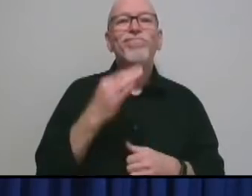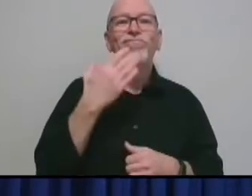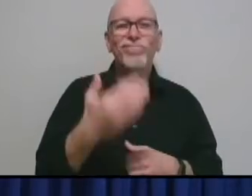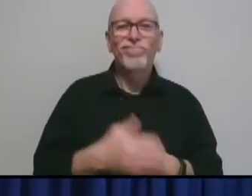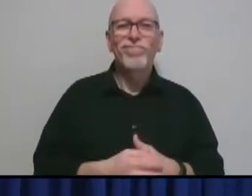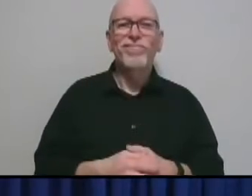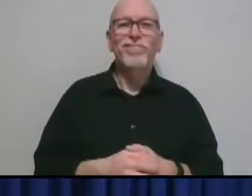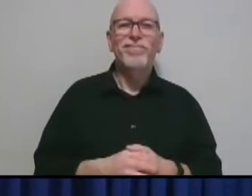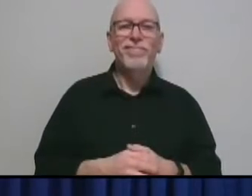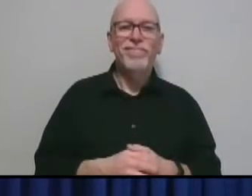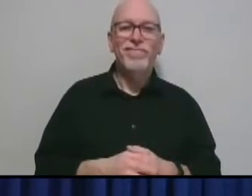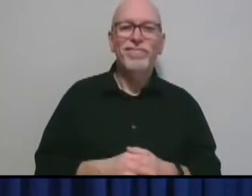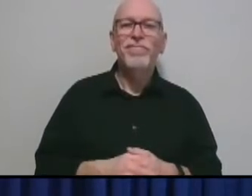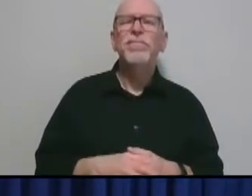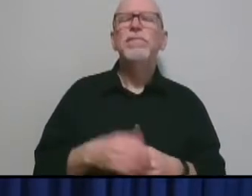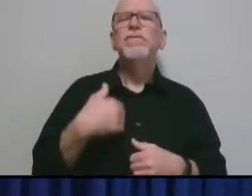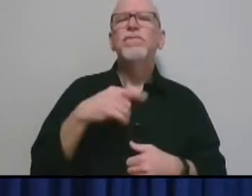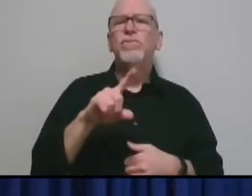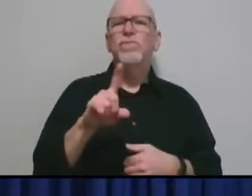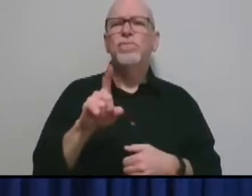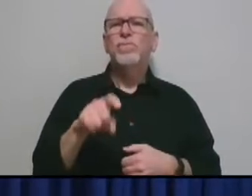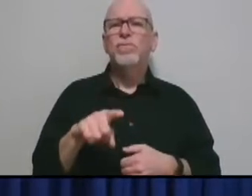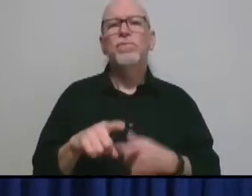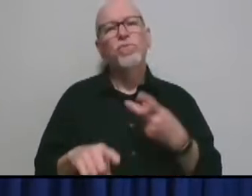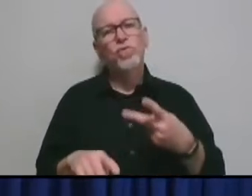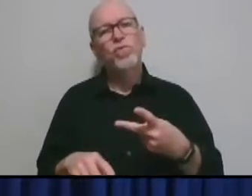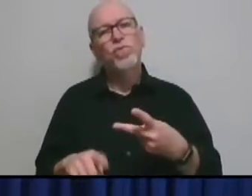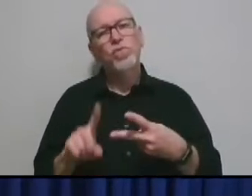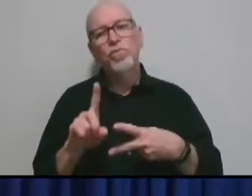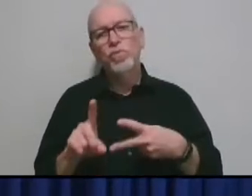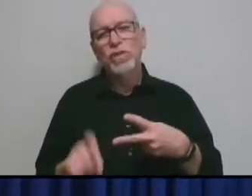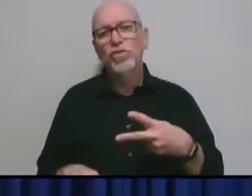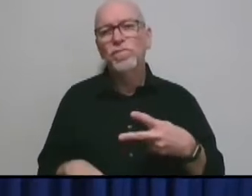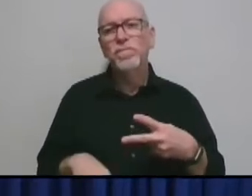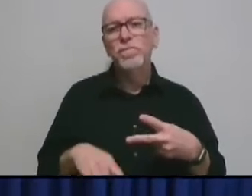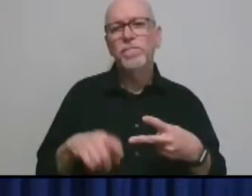thanks. I have a question, two questions actually. I think